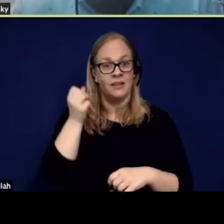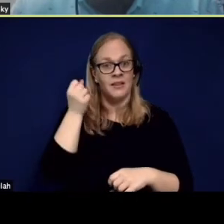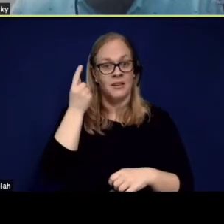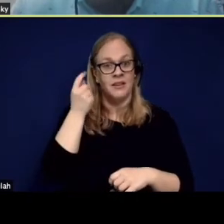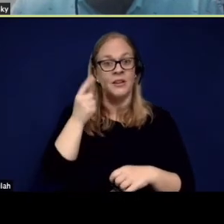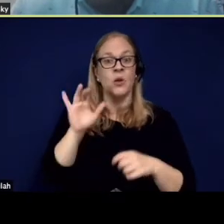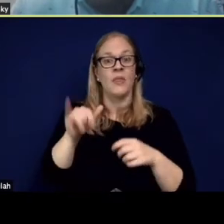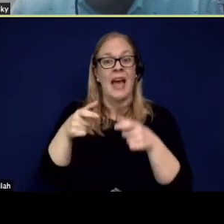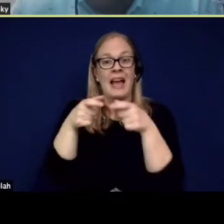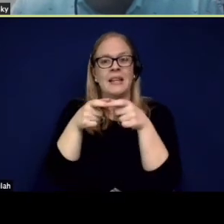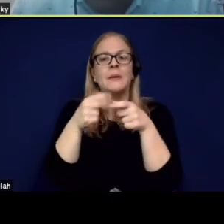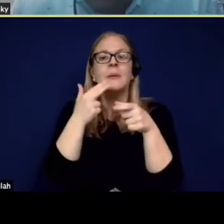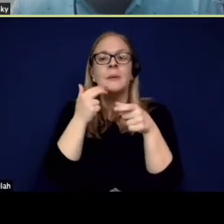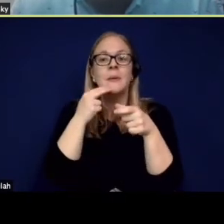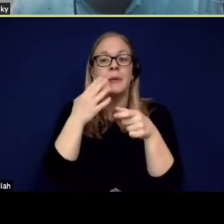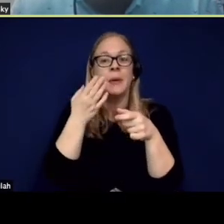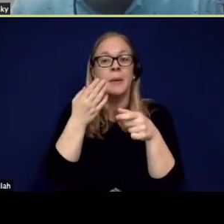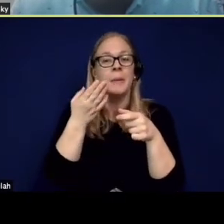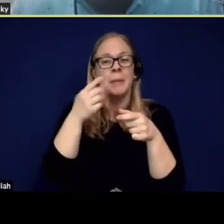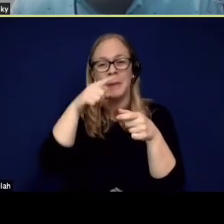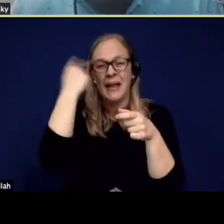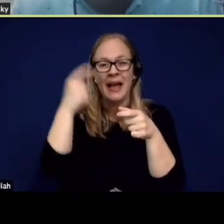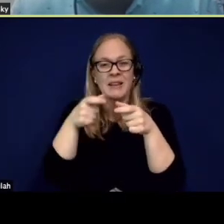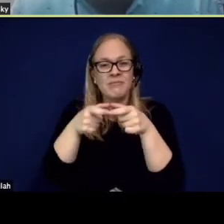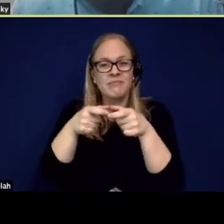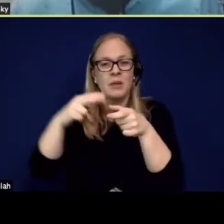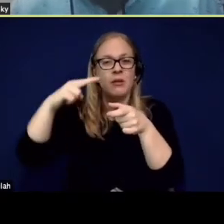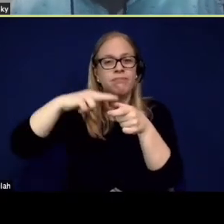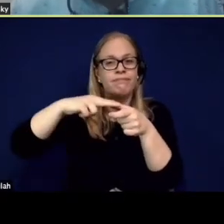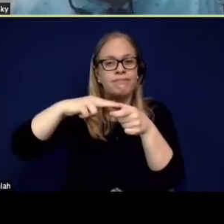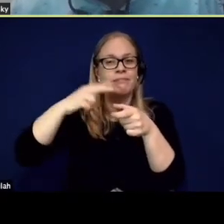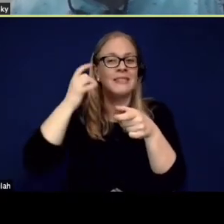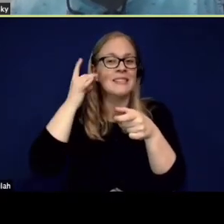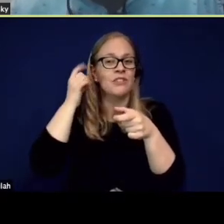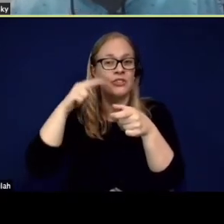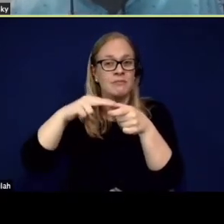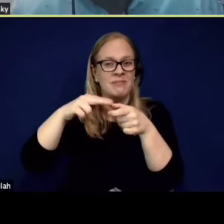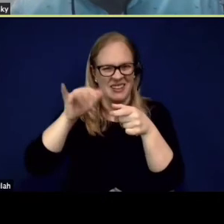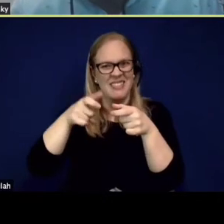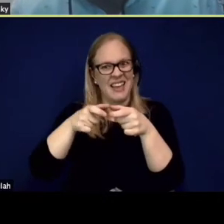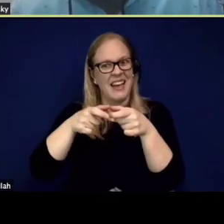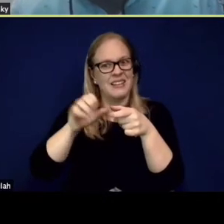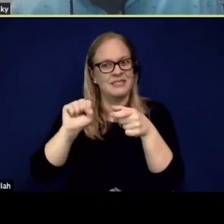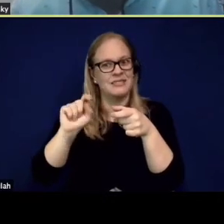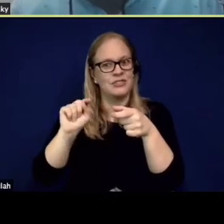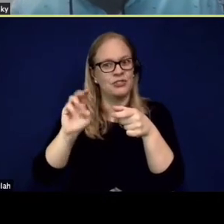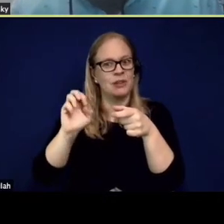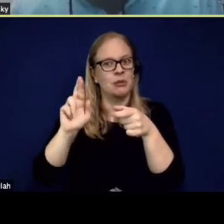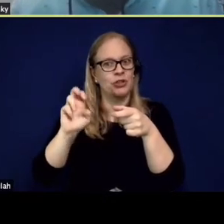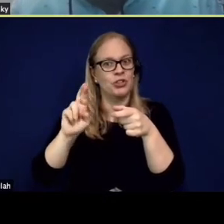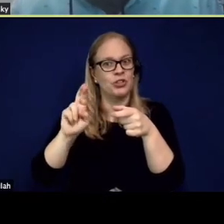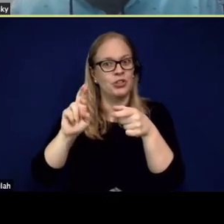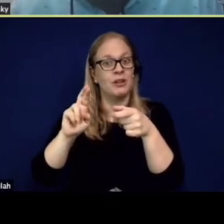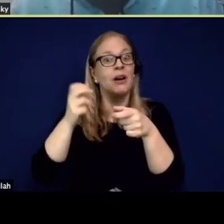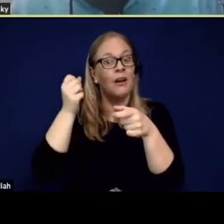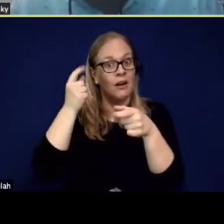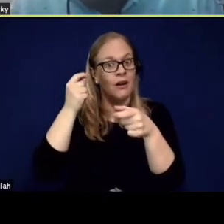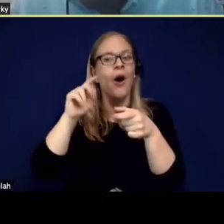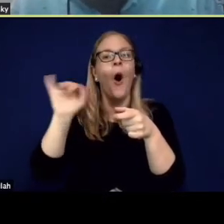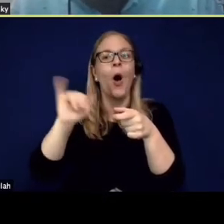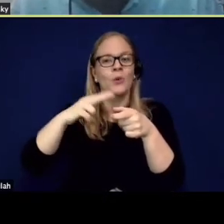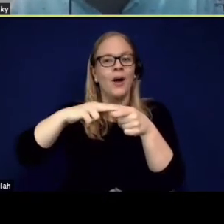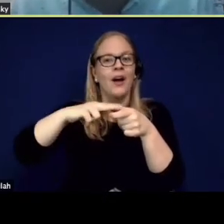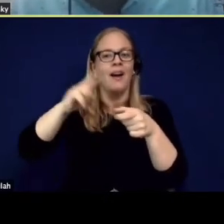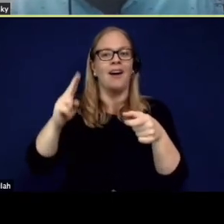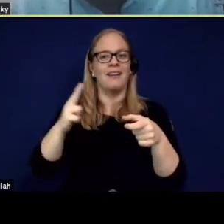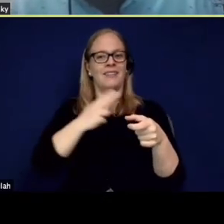It's also a mini mic. And so this device, which I'm wearing right now, you can, on the input side, can be